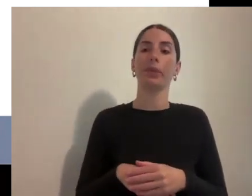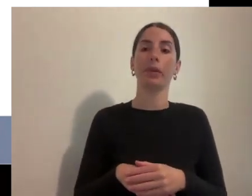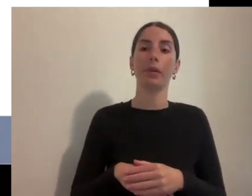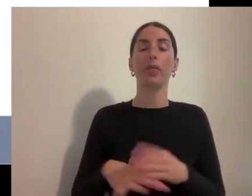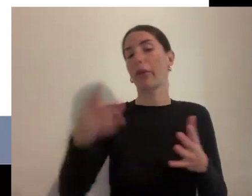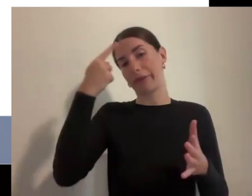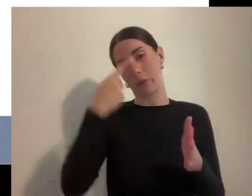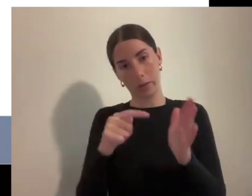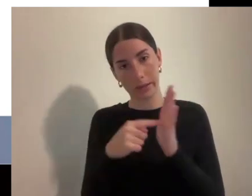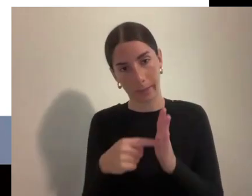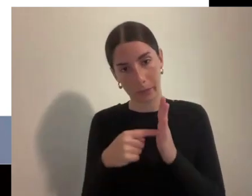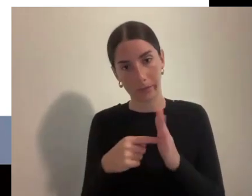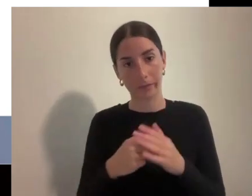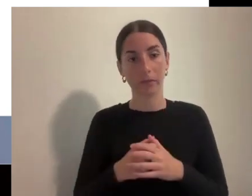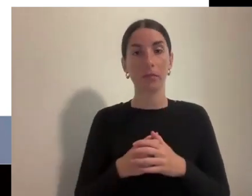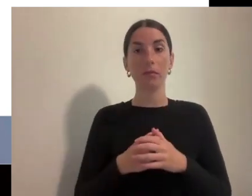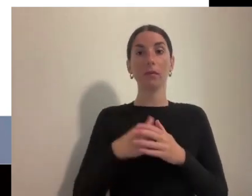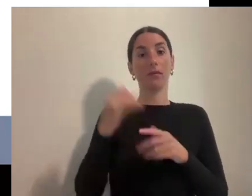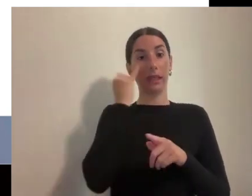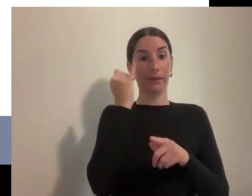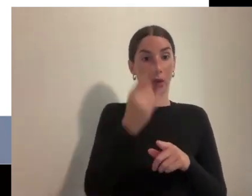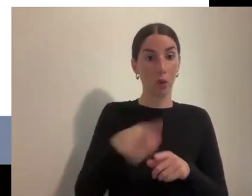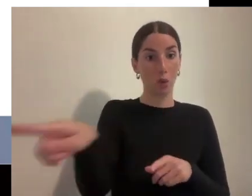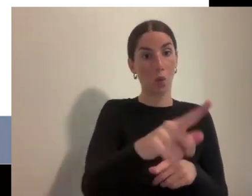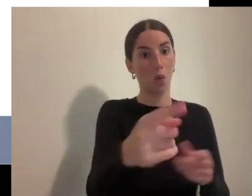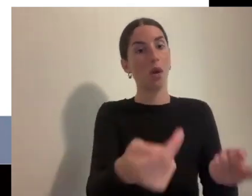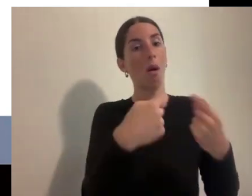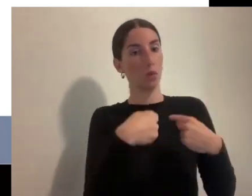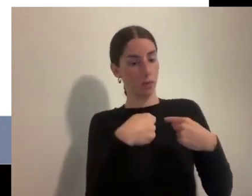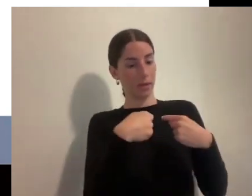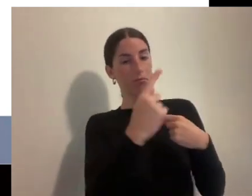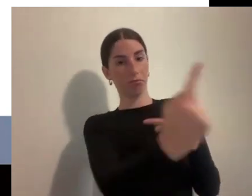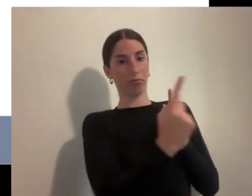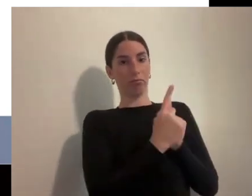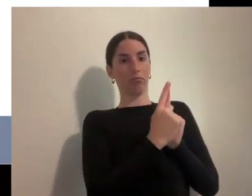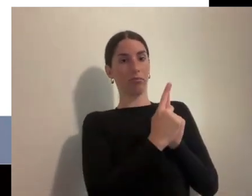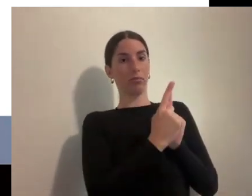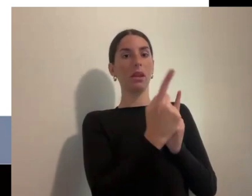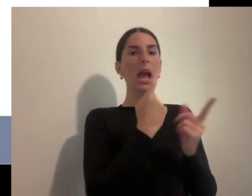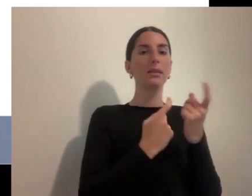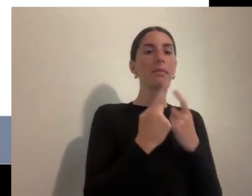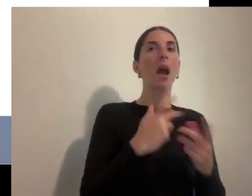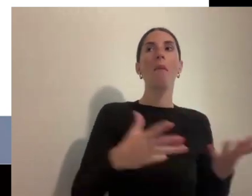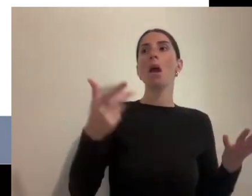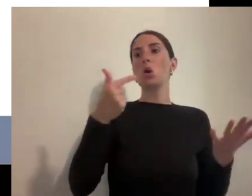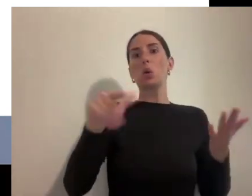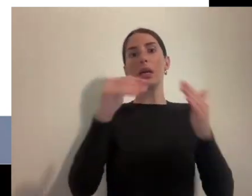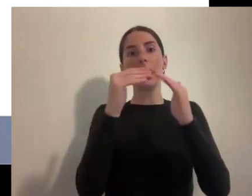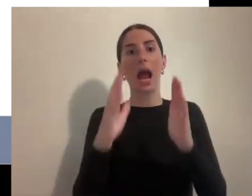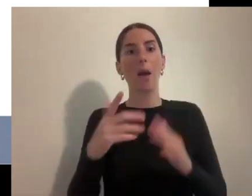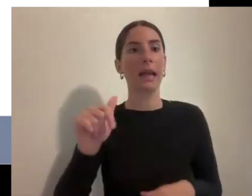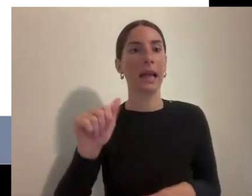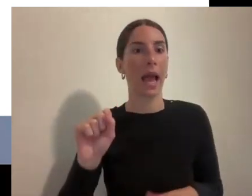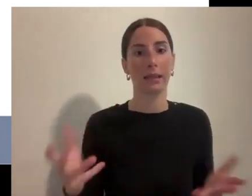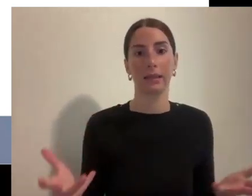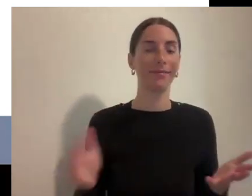example, if you were to come to me and ask me about I don't know, greenhouse gases. And an example